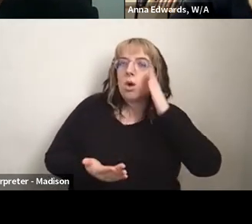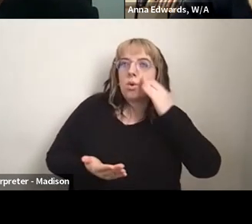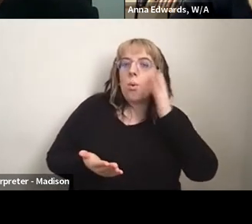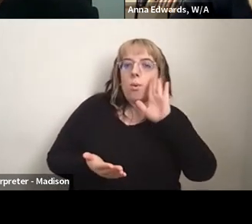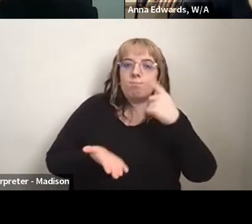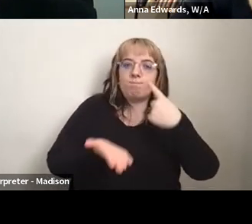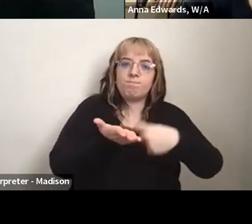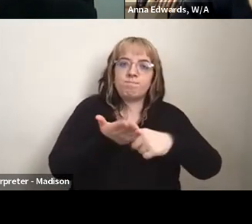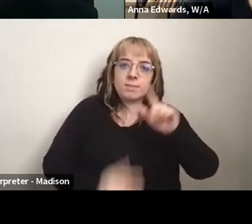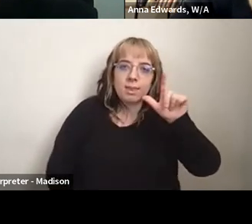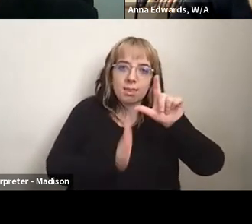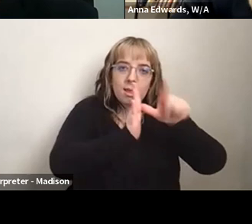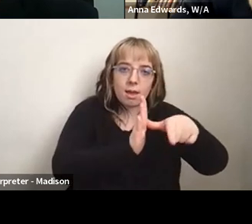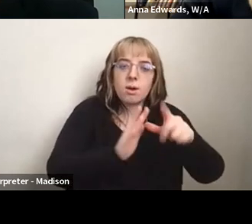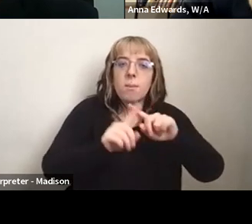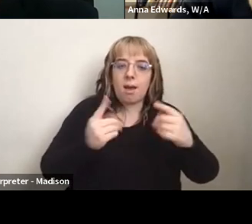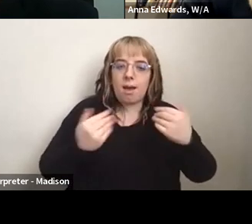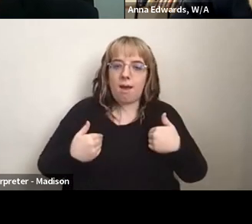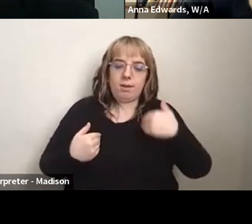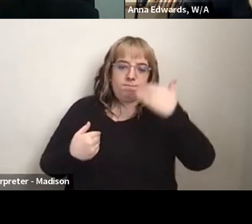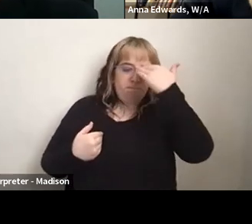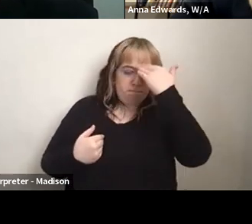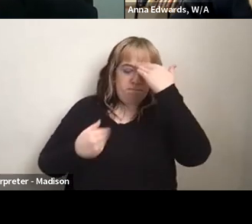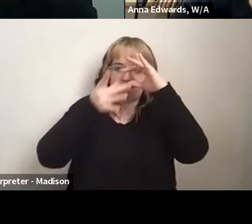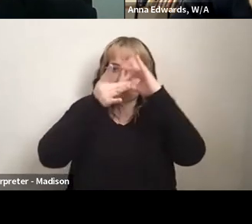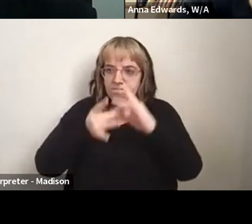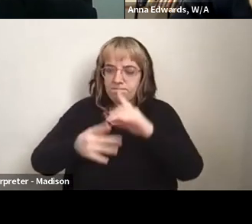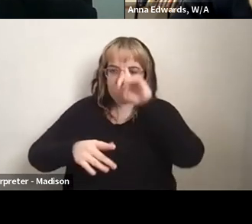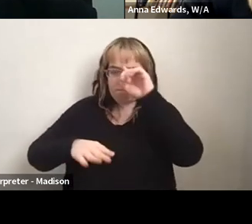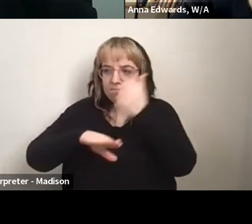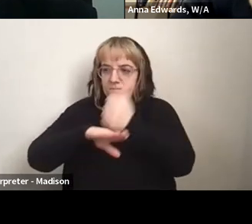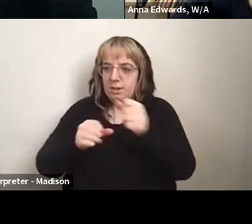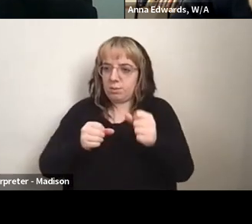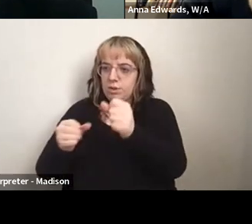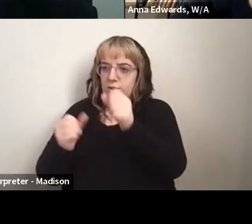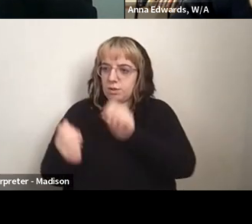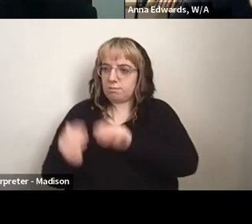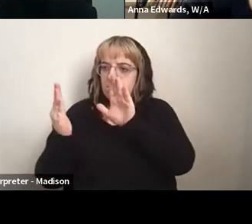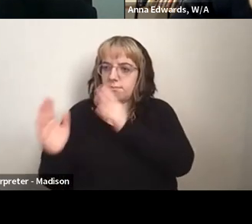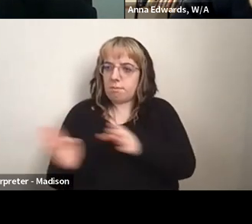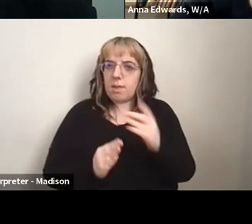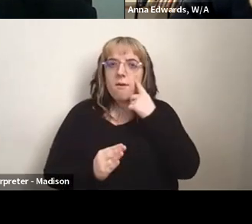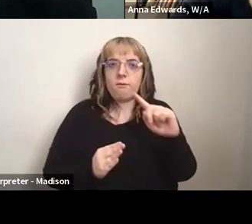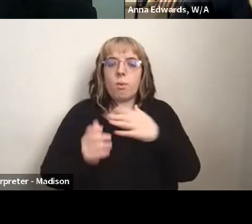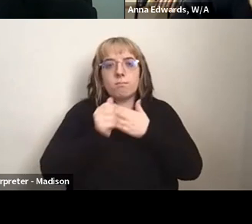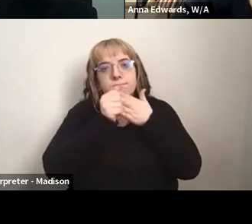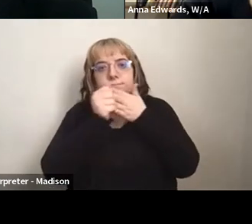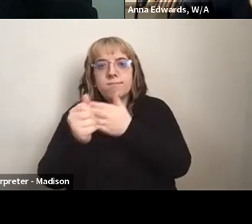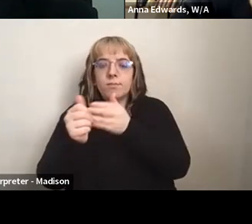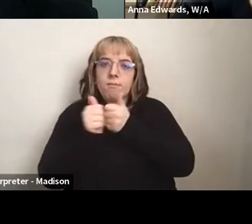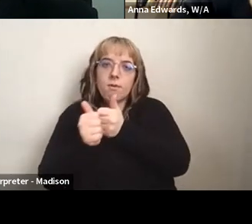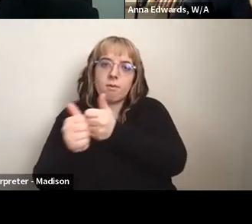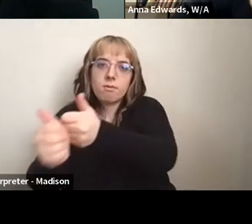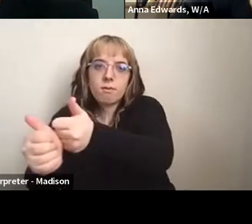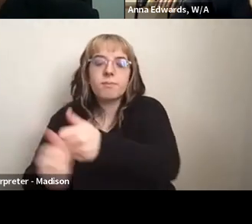is really having a thoughtful, well laid out strategic plan to guide us in this work. And later on,